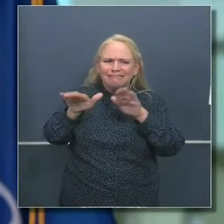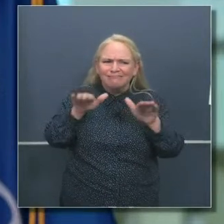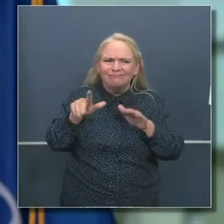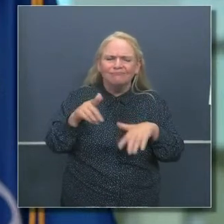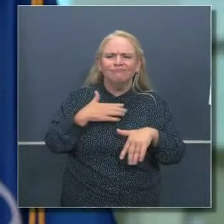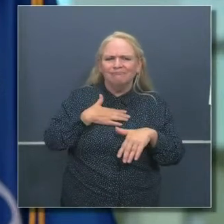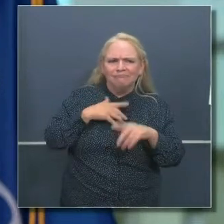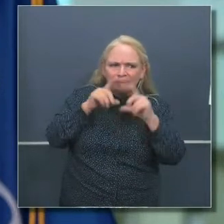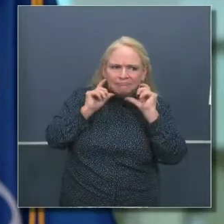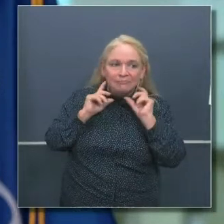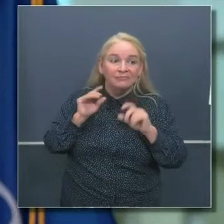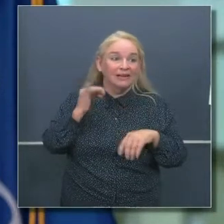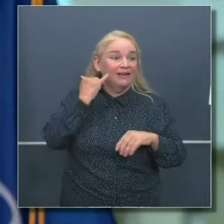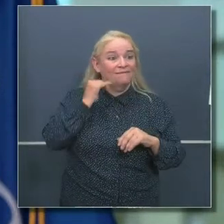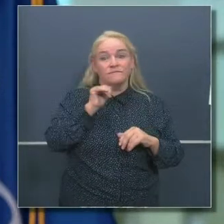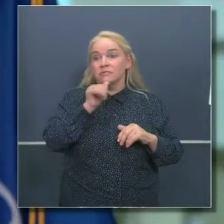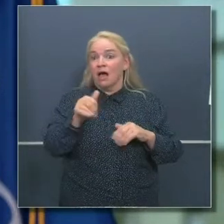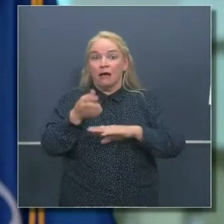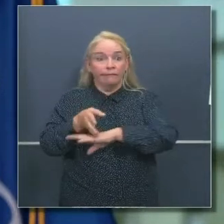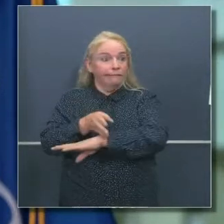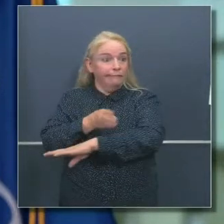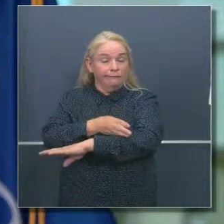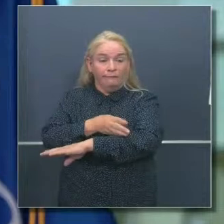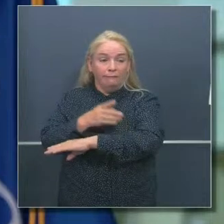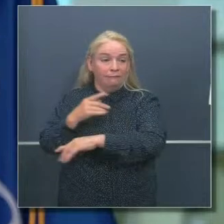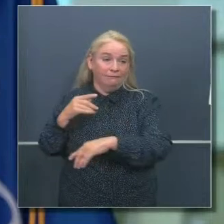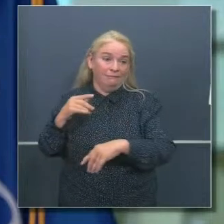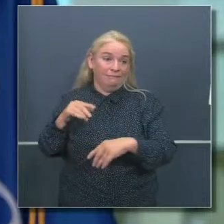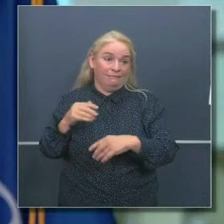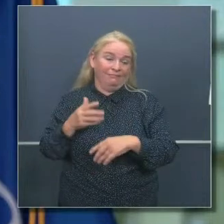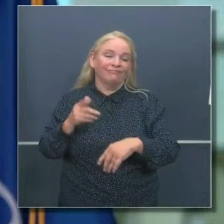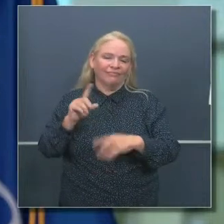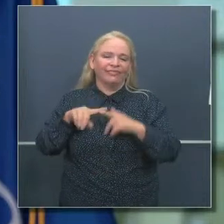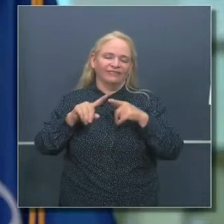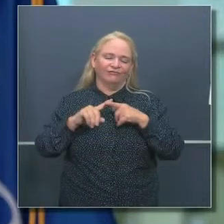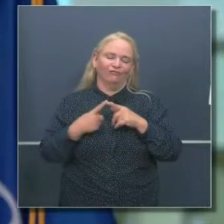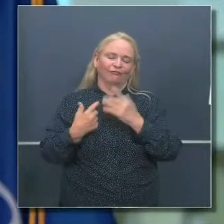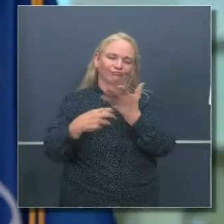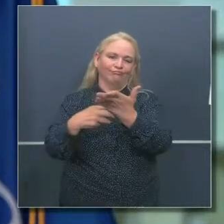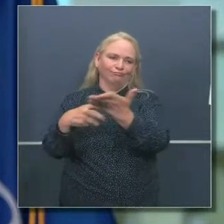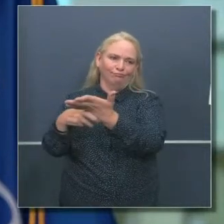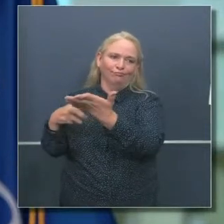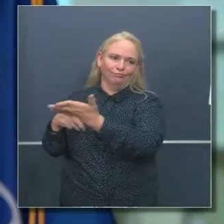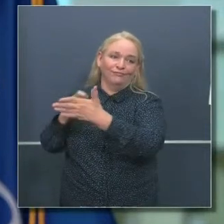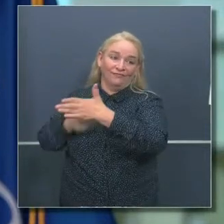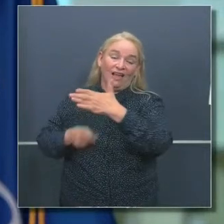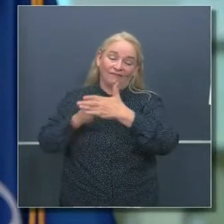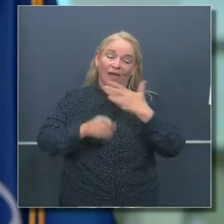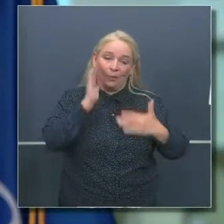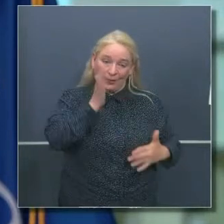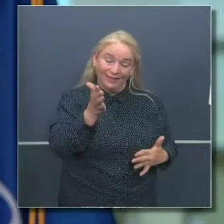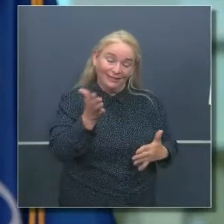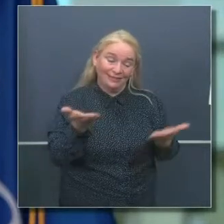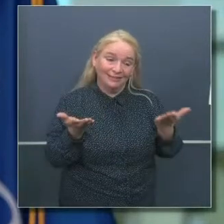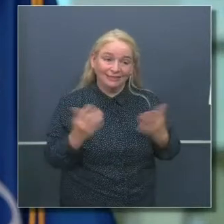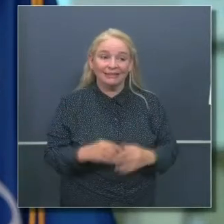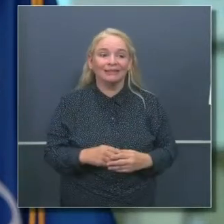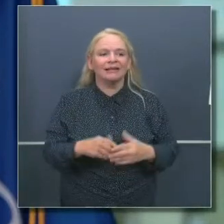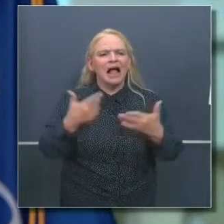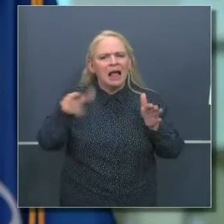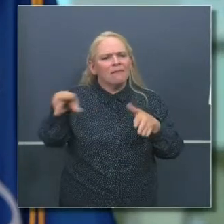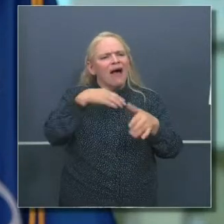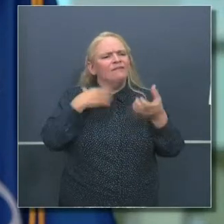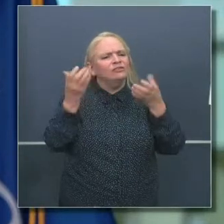not seeing behavioral change, you're absolutely right, then we think citations are warranted where there's abuse. So thank you for